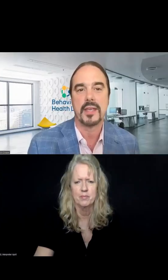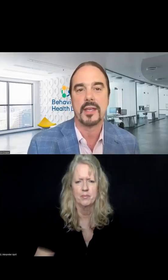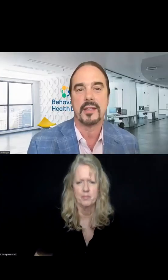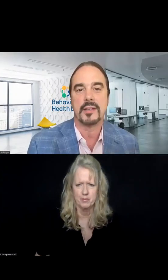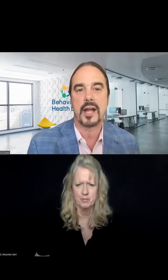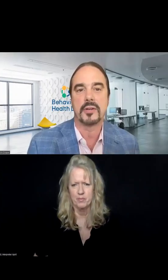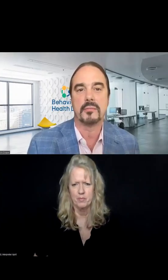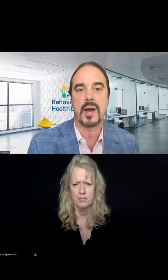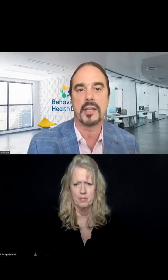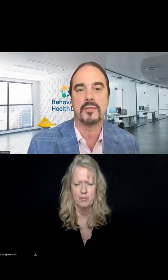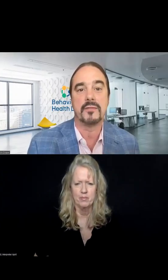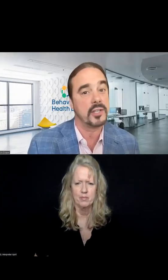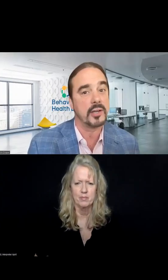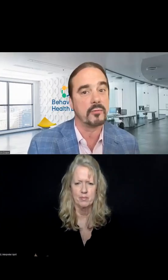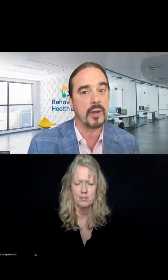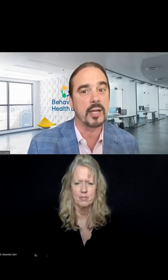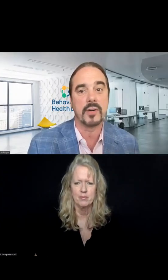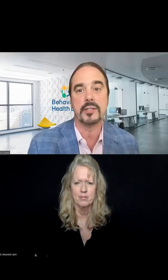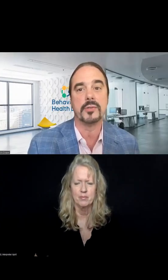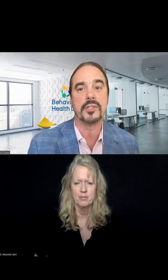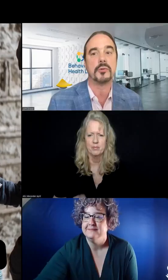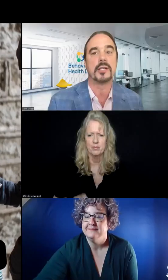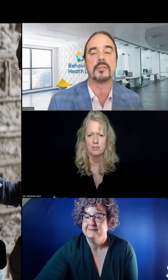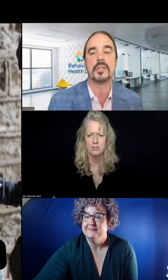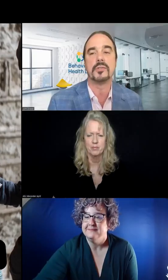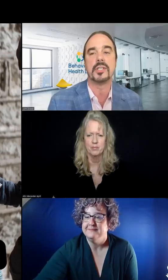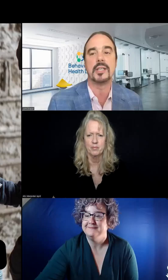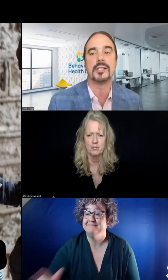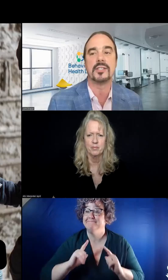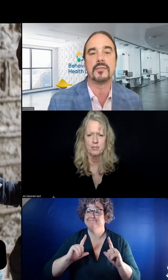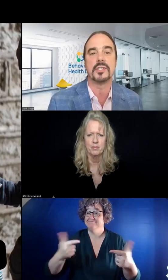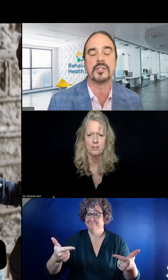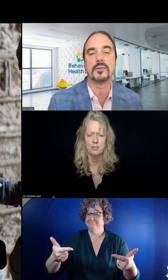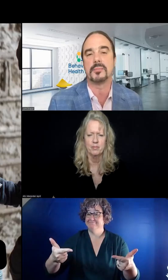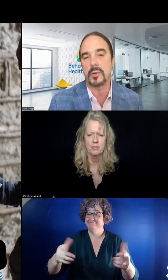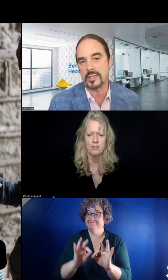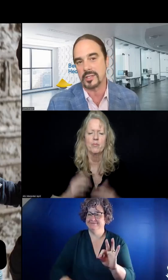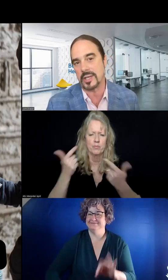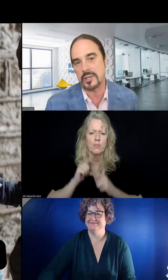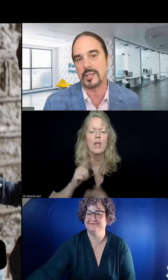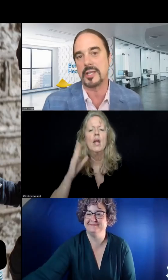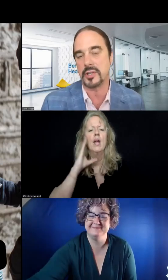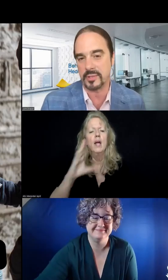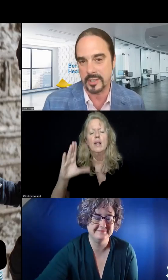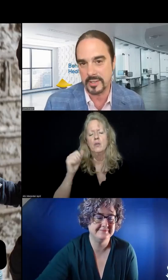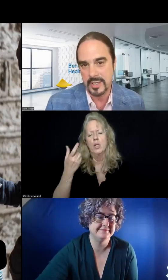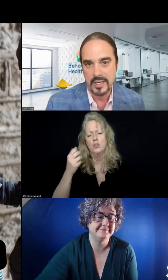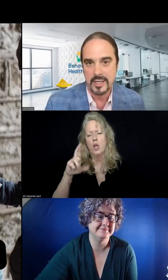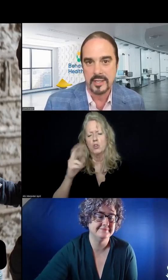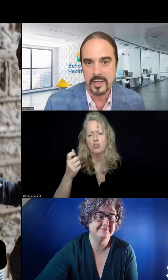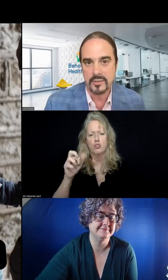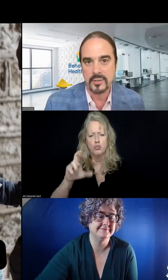featuring Dr. Maya Vijayaraghavan, who is the director of the UC San Francisco Smoking Cessation Leadership